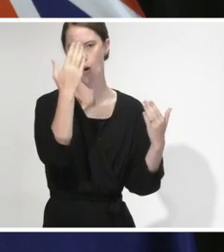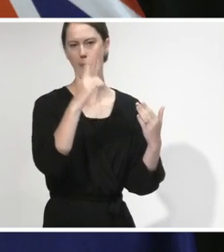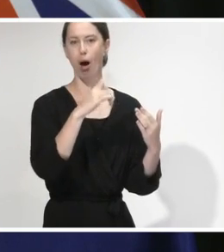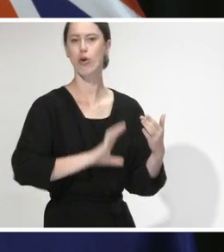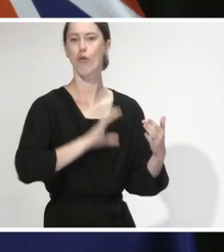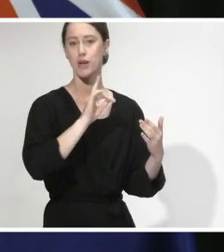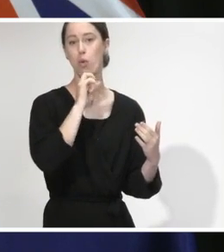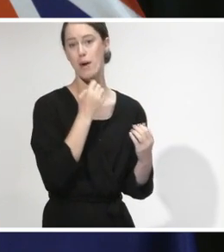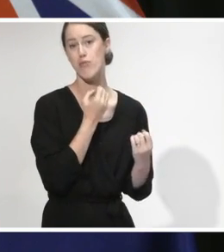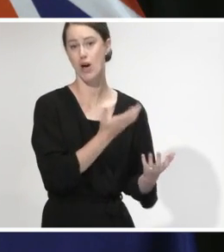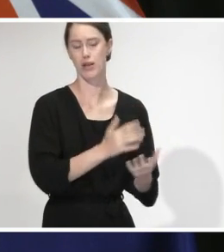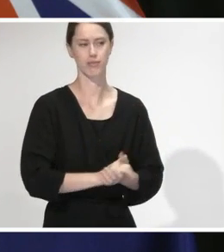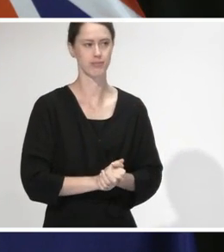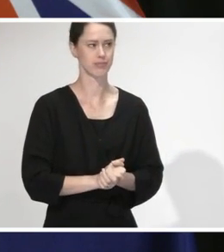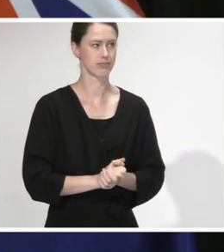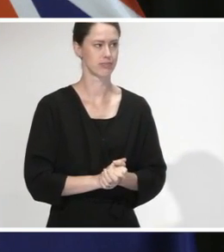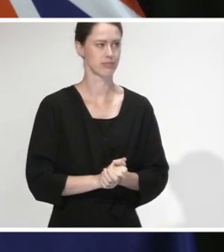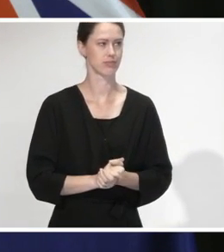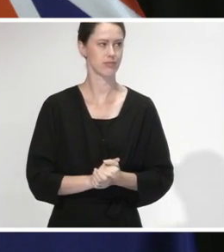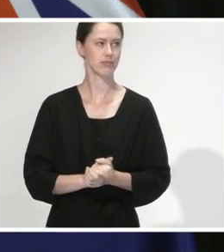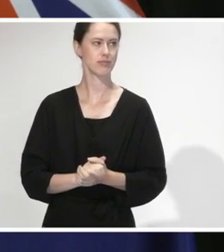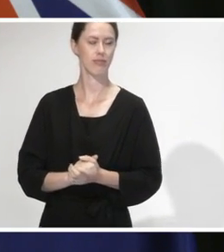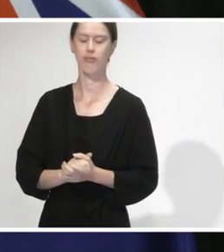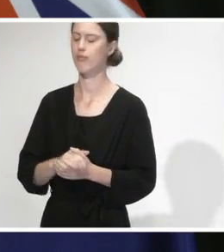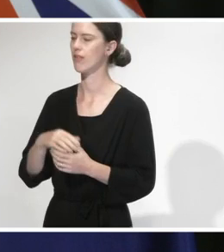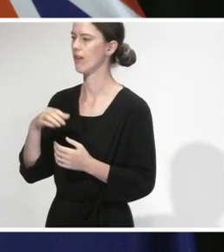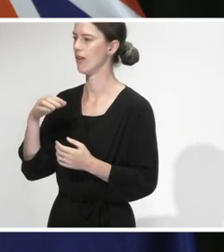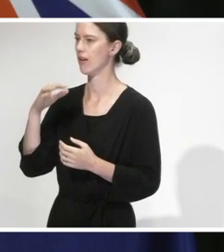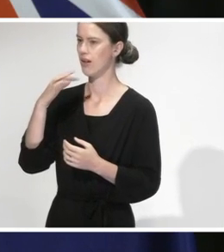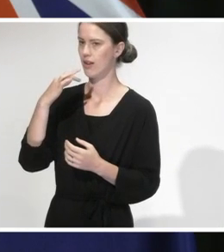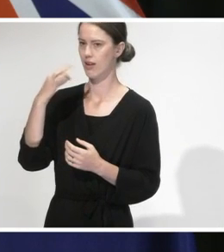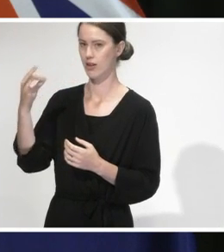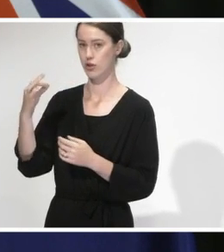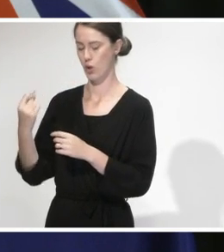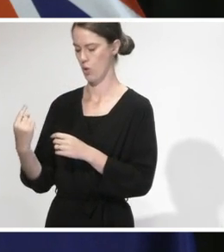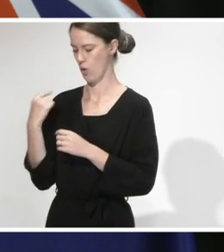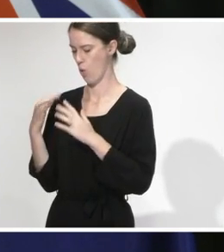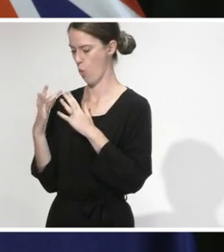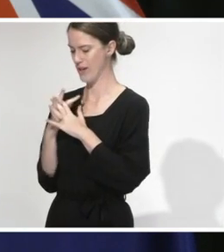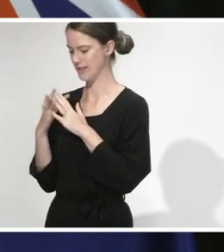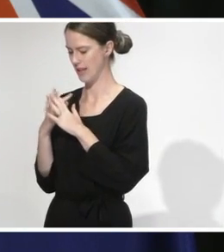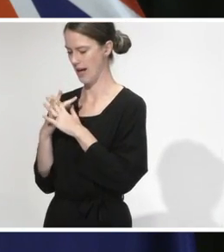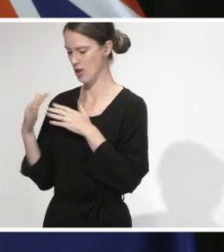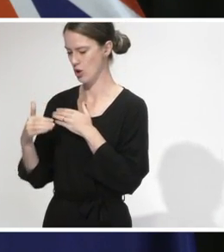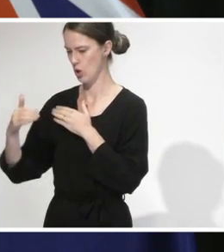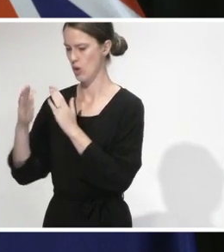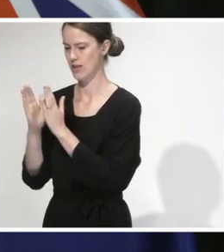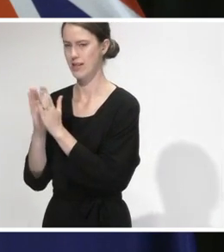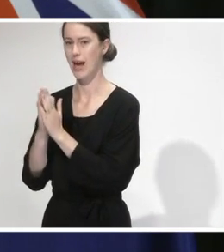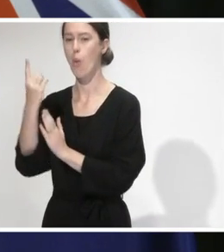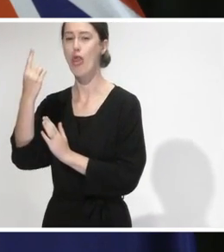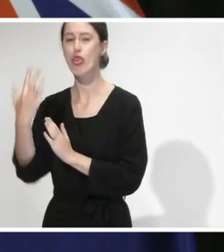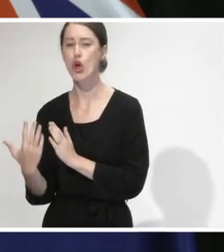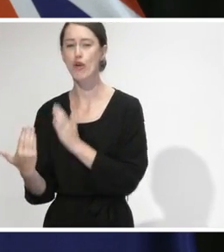she may be in at the time. More than a third of the new cases between Wednesday and Sunday were of healthcare